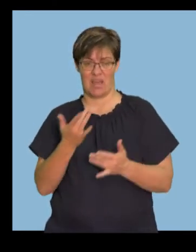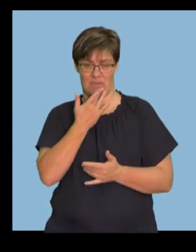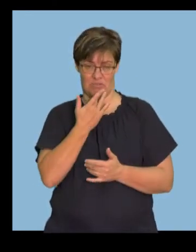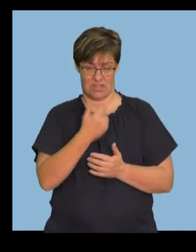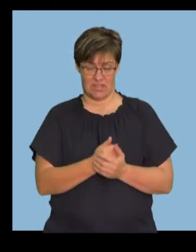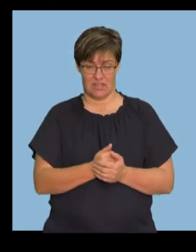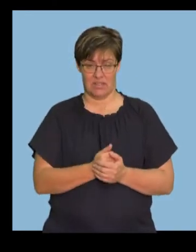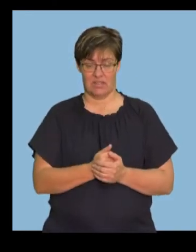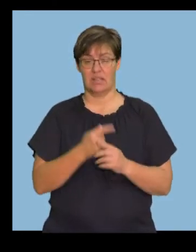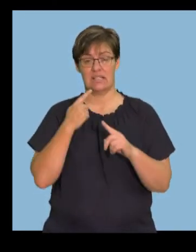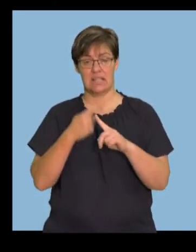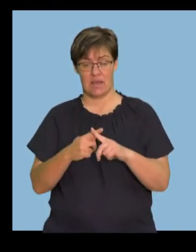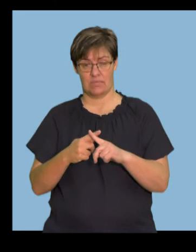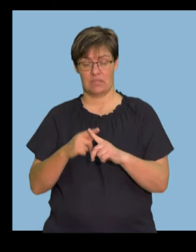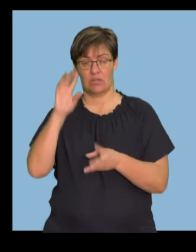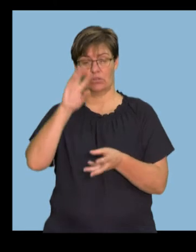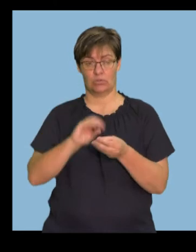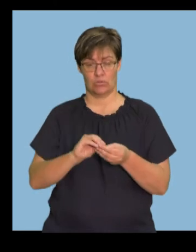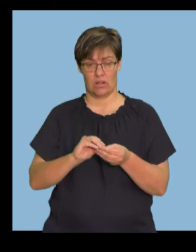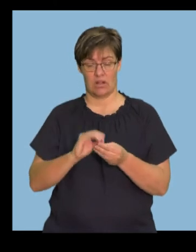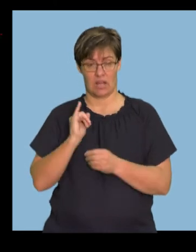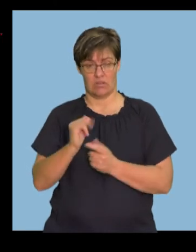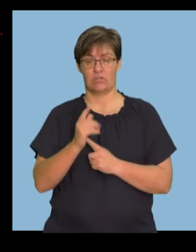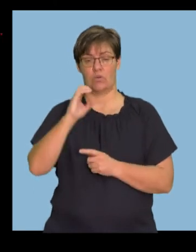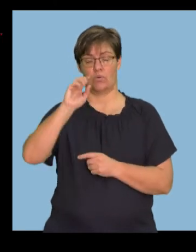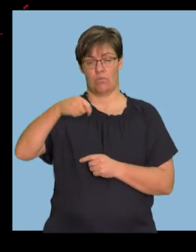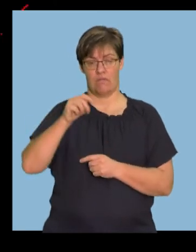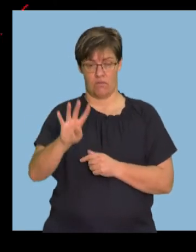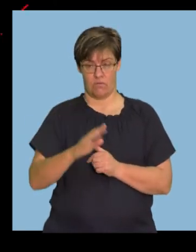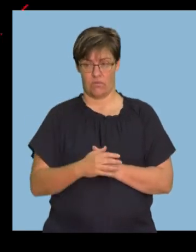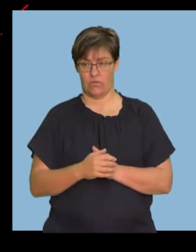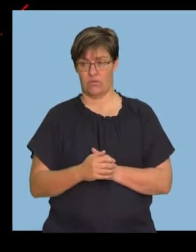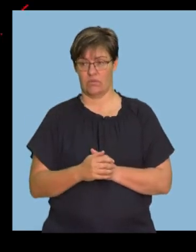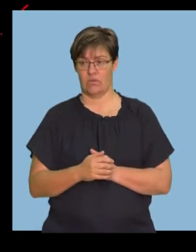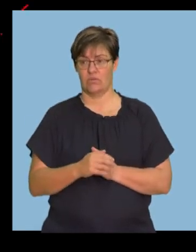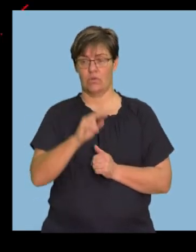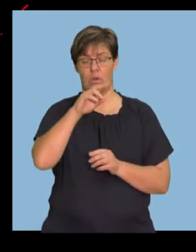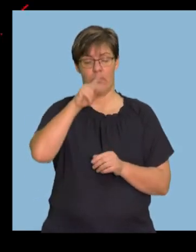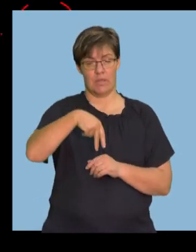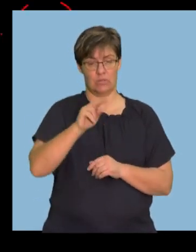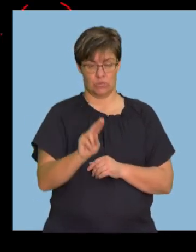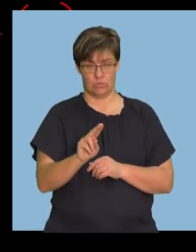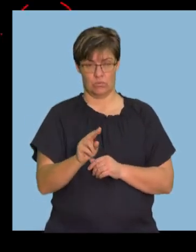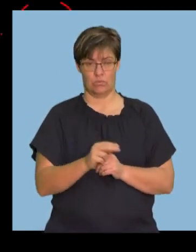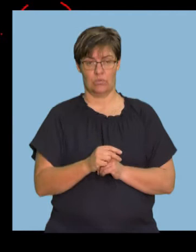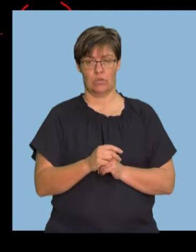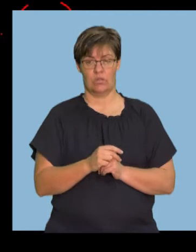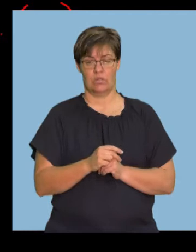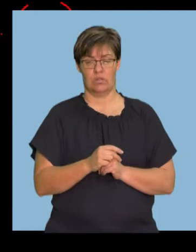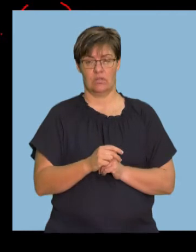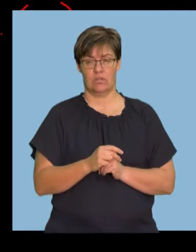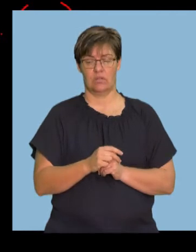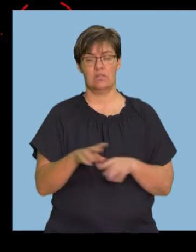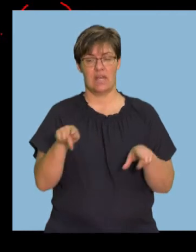is 12 volts, which can be supplied by the battery, okay? Multiplied by the total current, which is 0.4, right? So